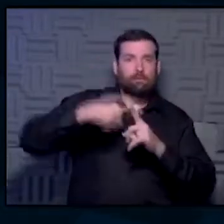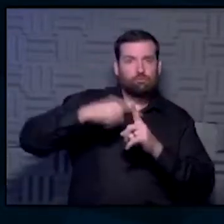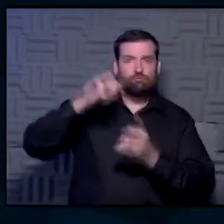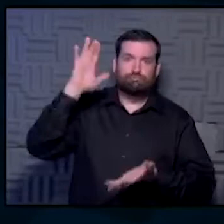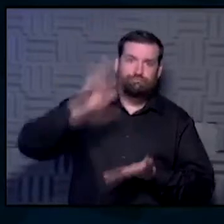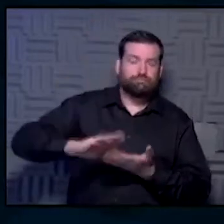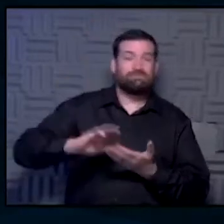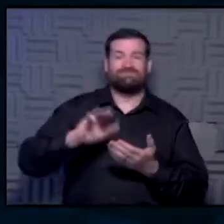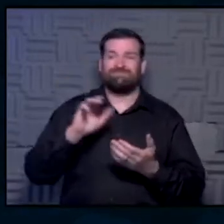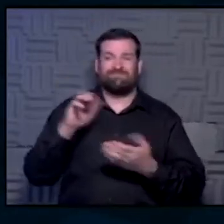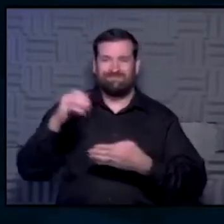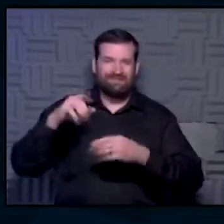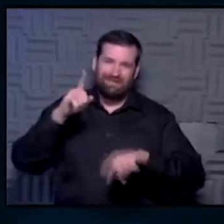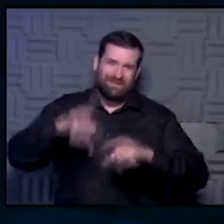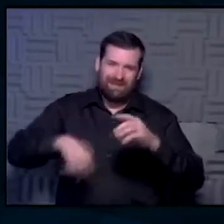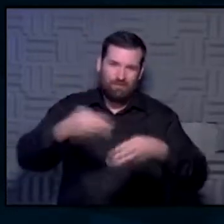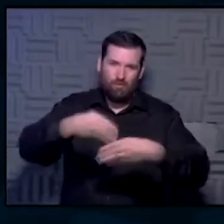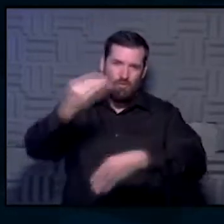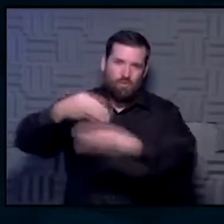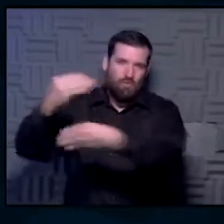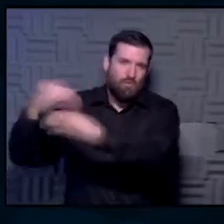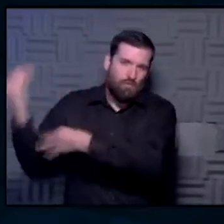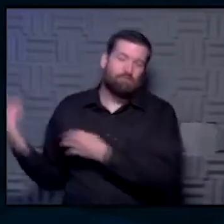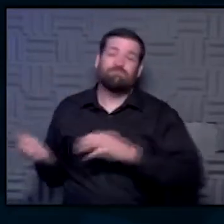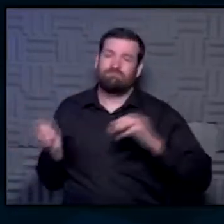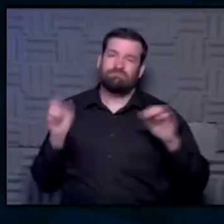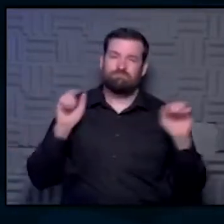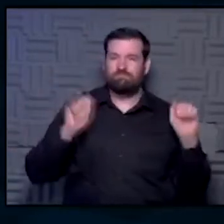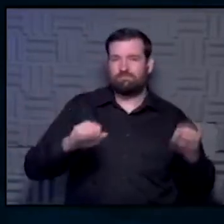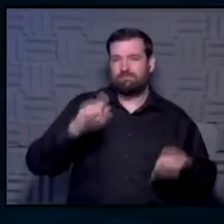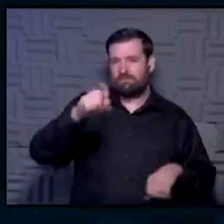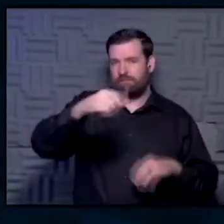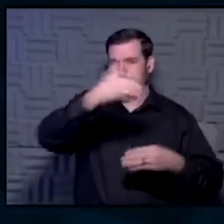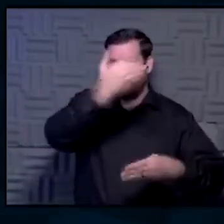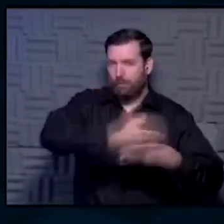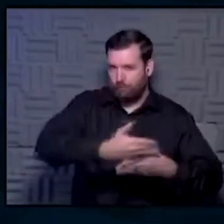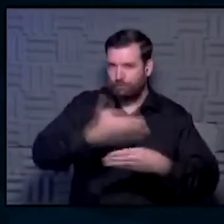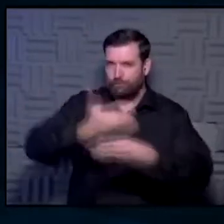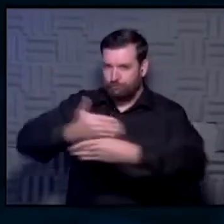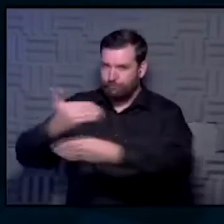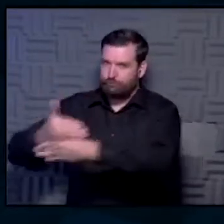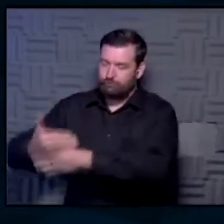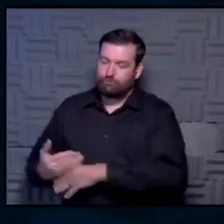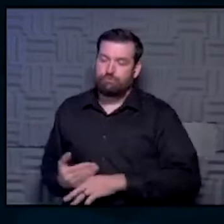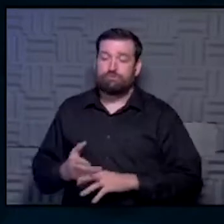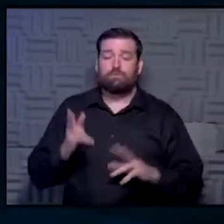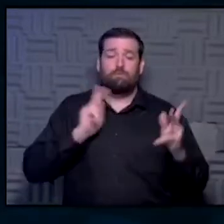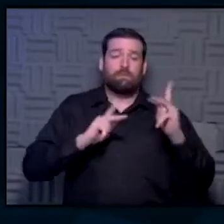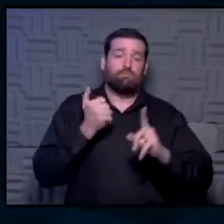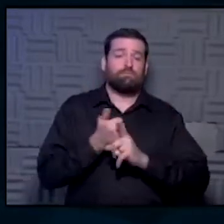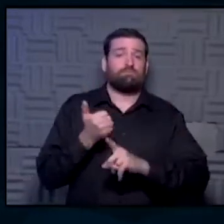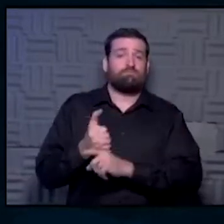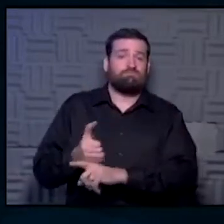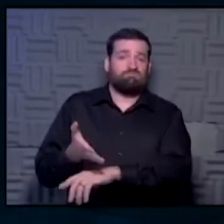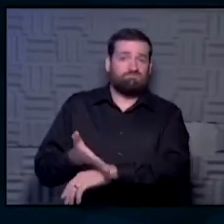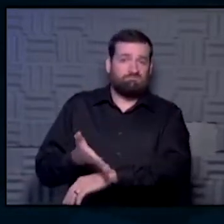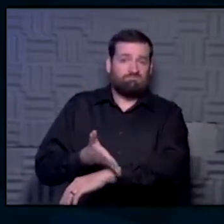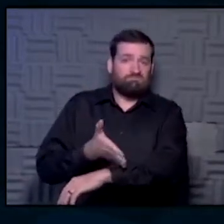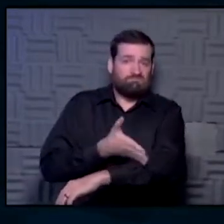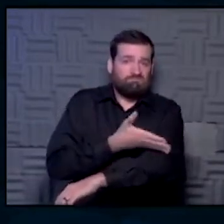well for me. So, probably need to close our windows. The other thing I would say is that I think the people recovering from COVID,